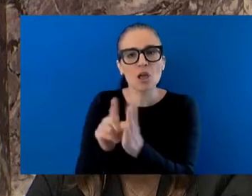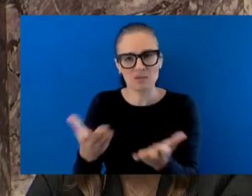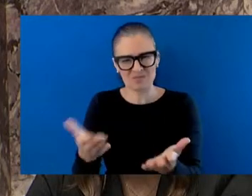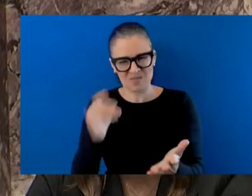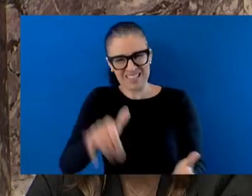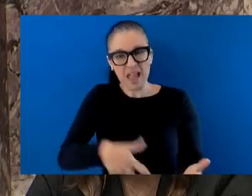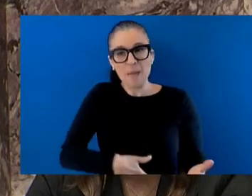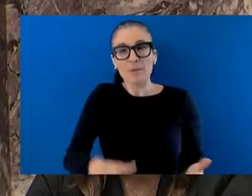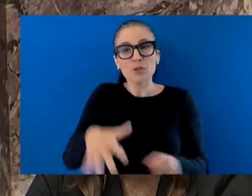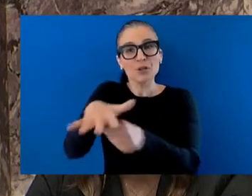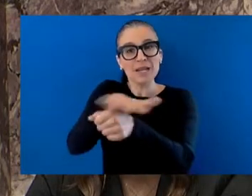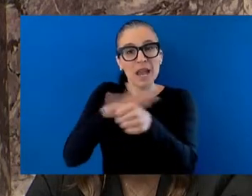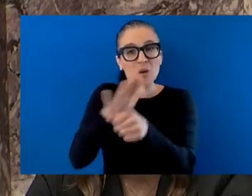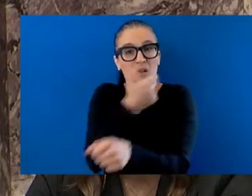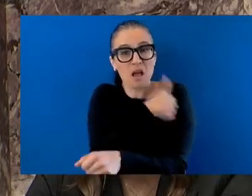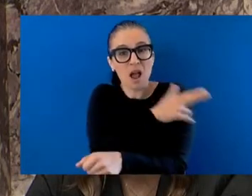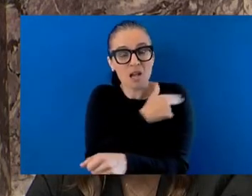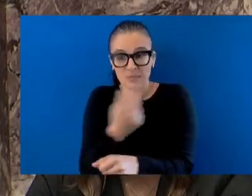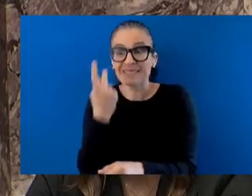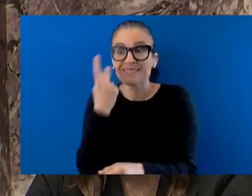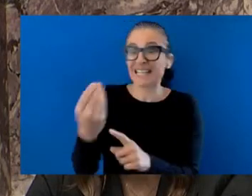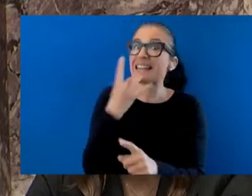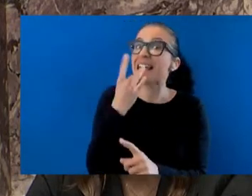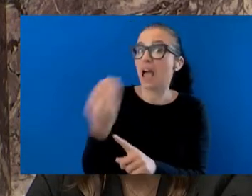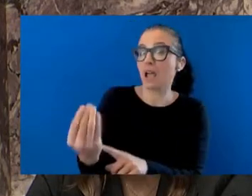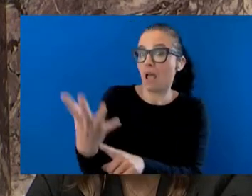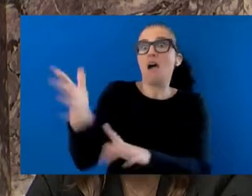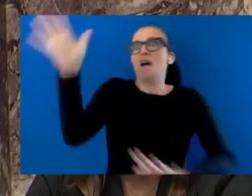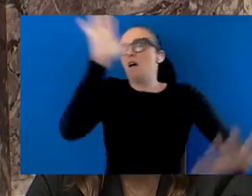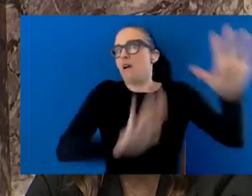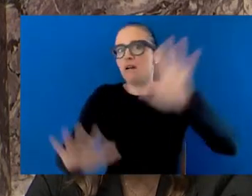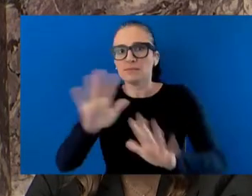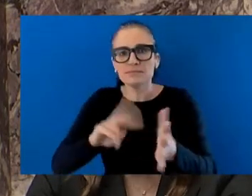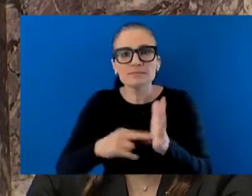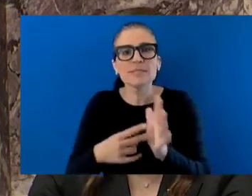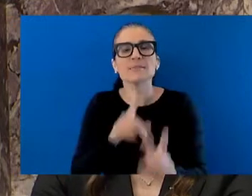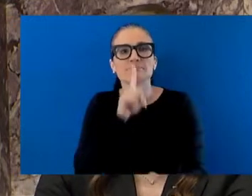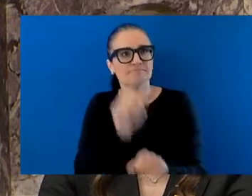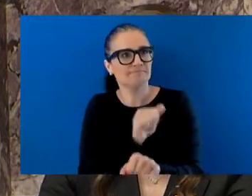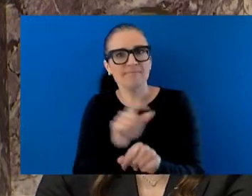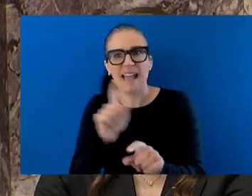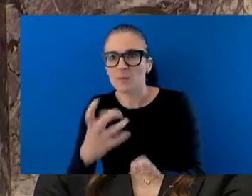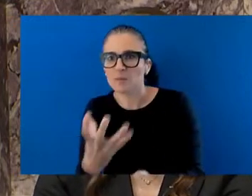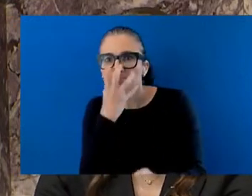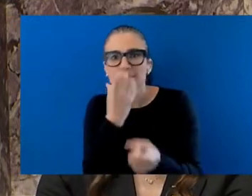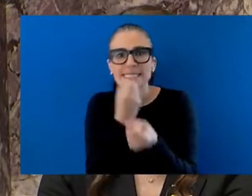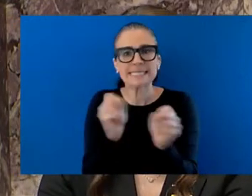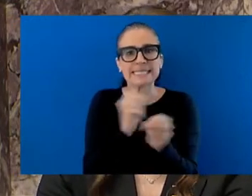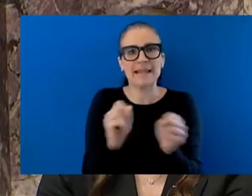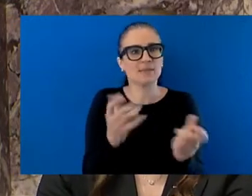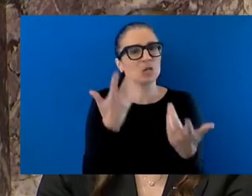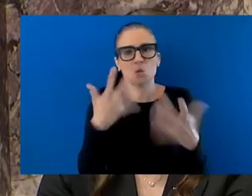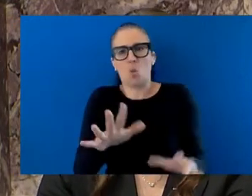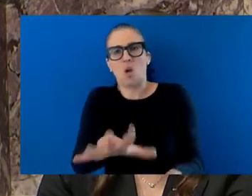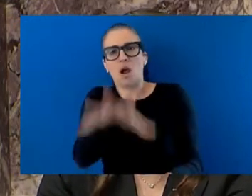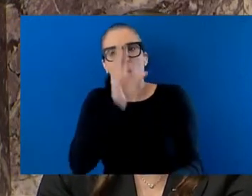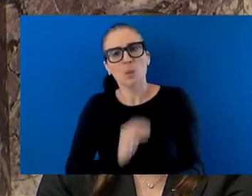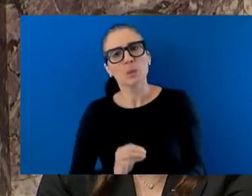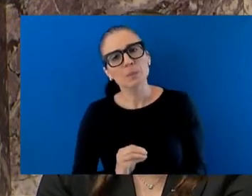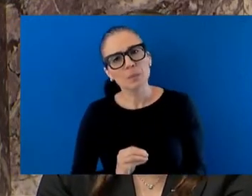with toxic fumes. That's the reality for nurses at Victoria General. Why is the